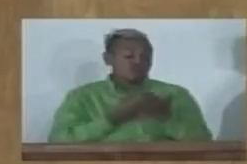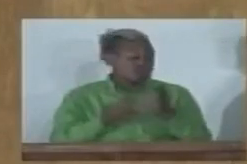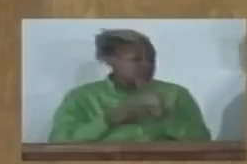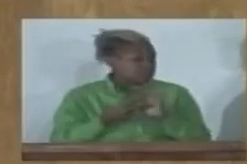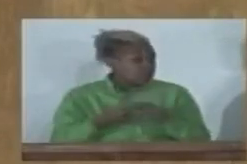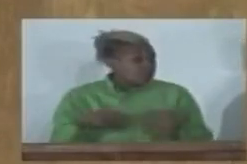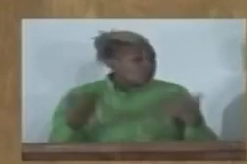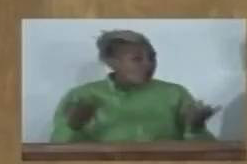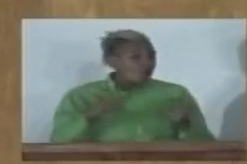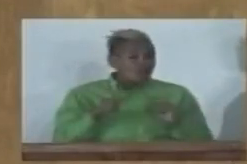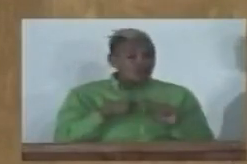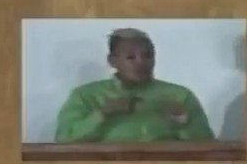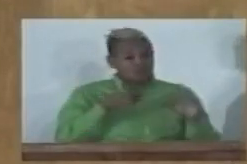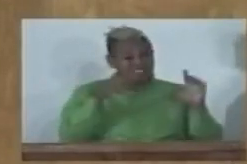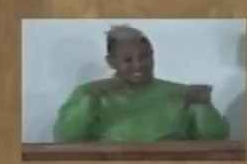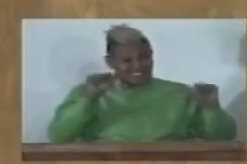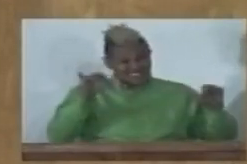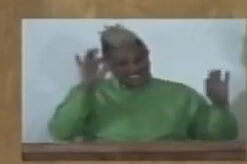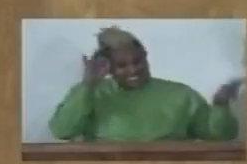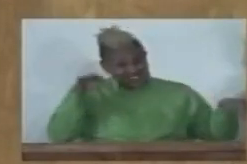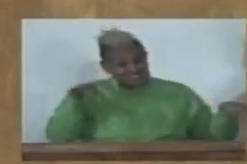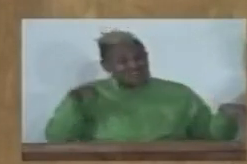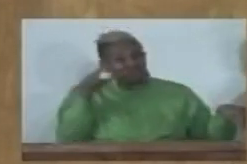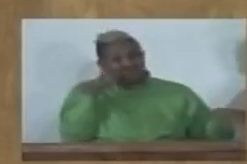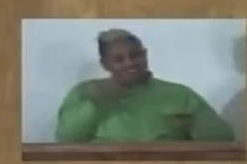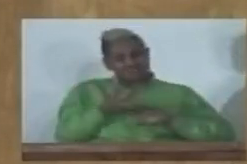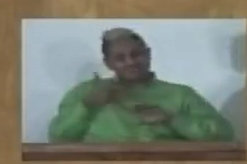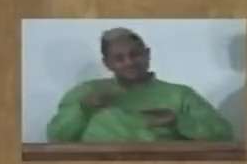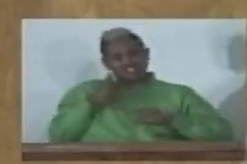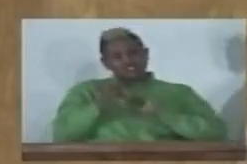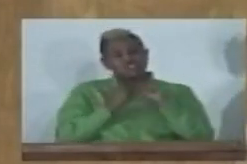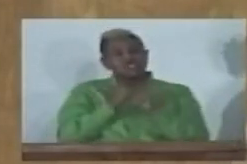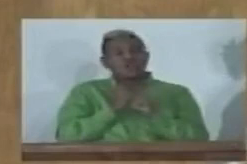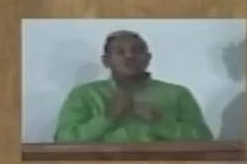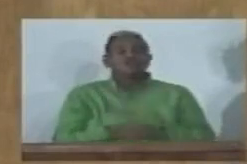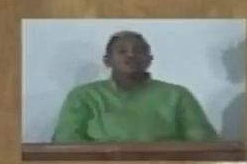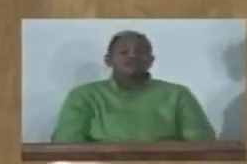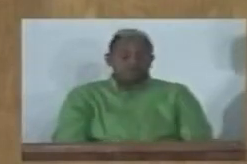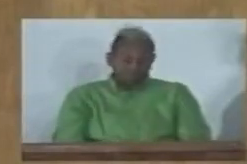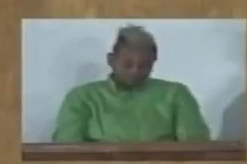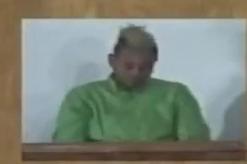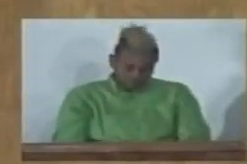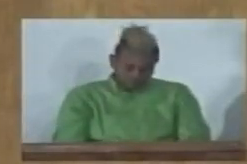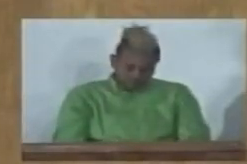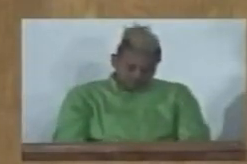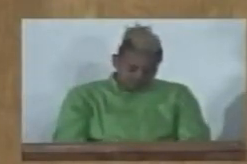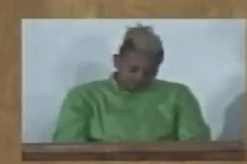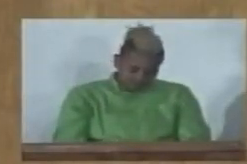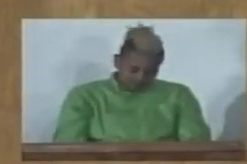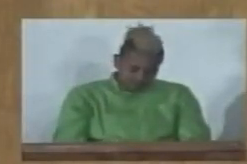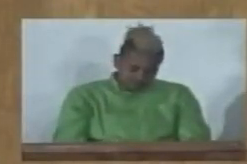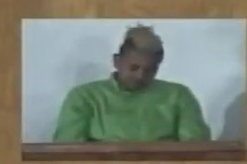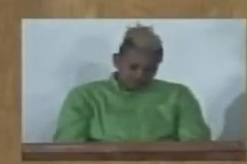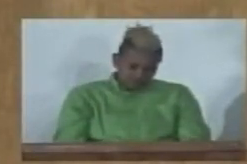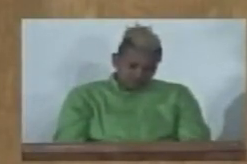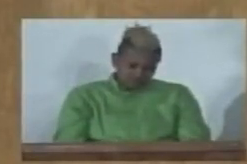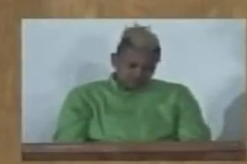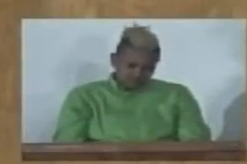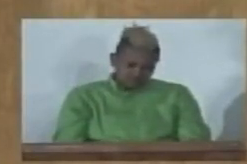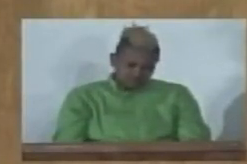means, when we took that decision, Minister Charles, is that any liability, and I raised it when we discussed